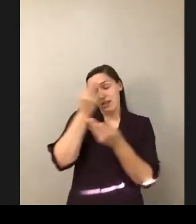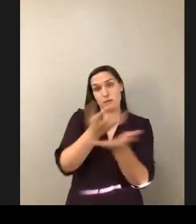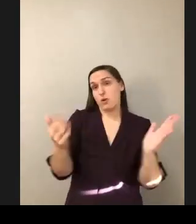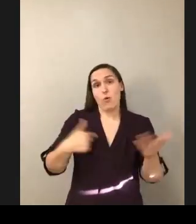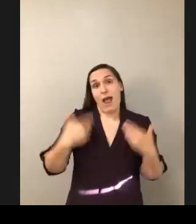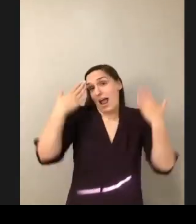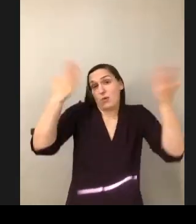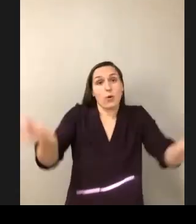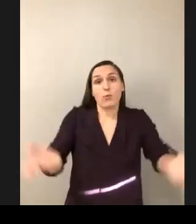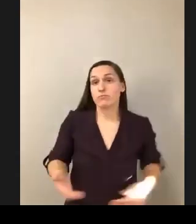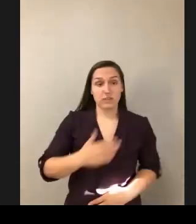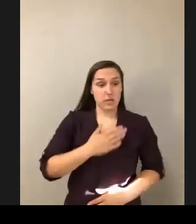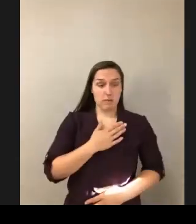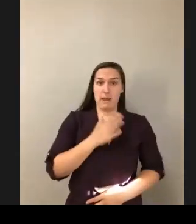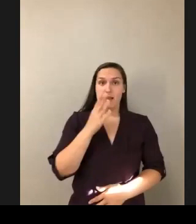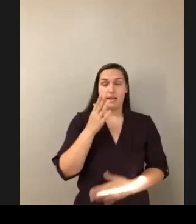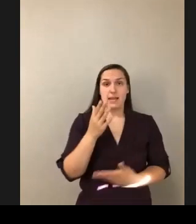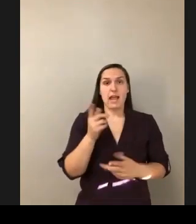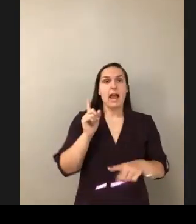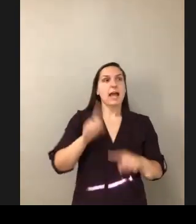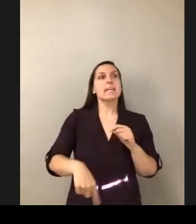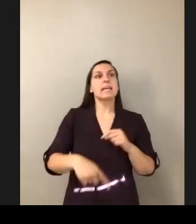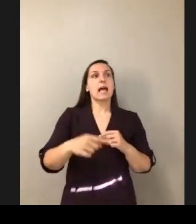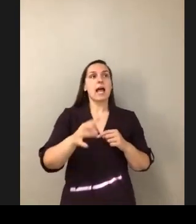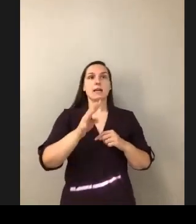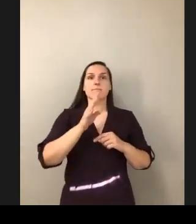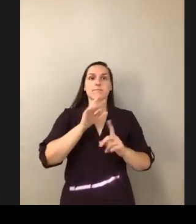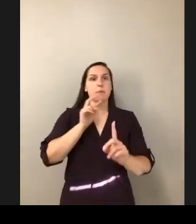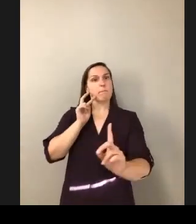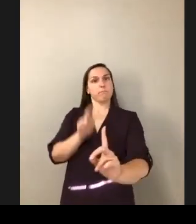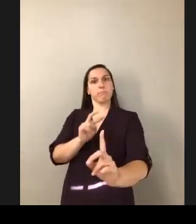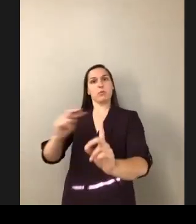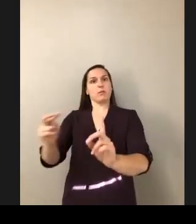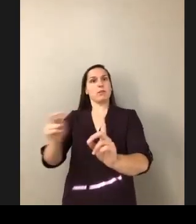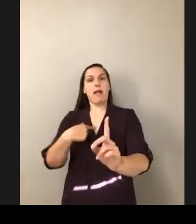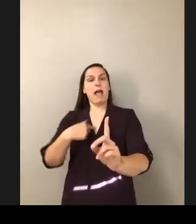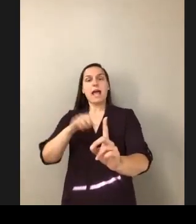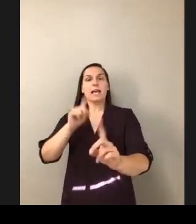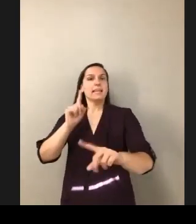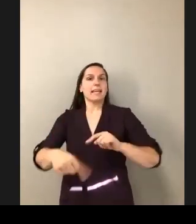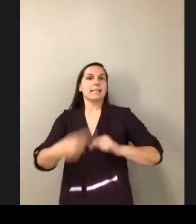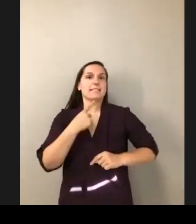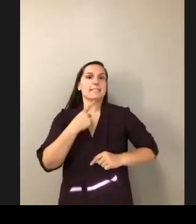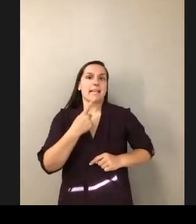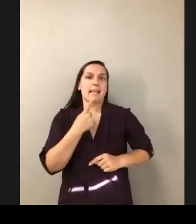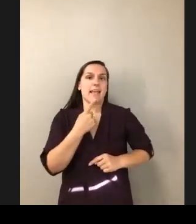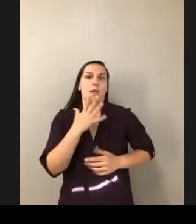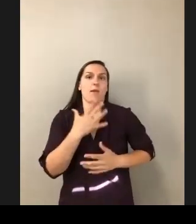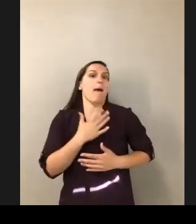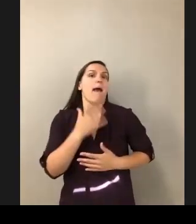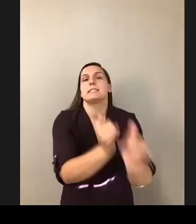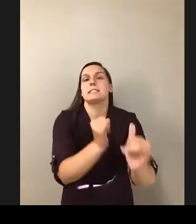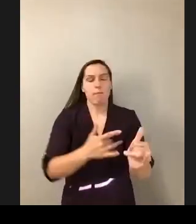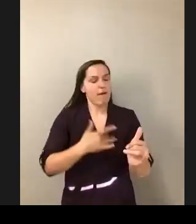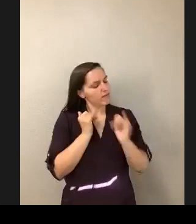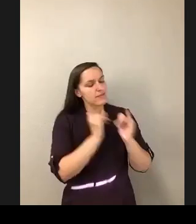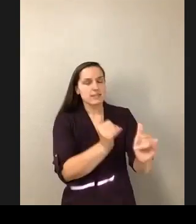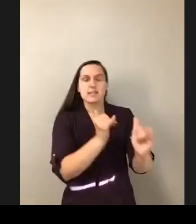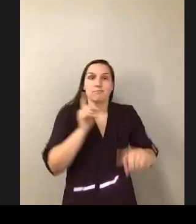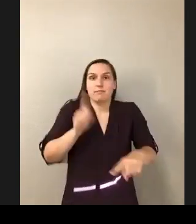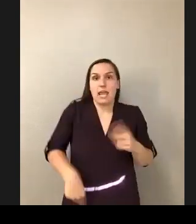from a knowledge of, like, I know what that's like. I can't say to someone, I know what you're feeling.